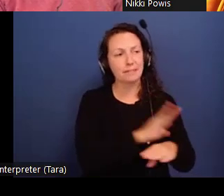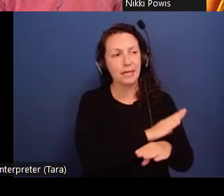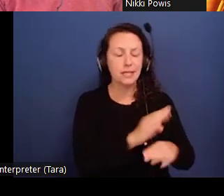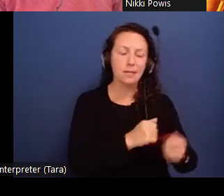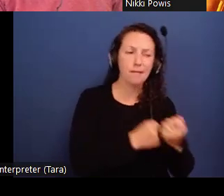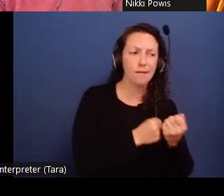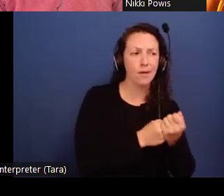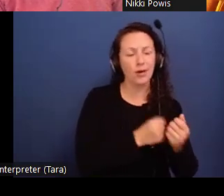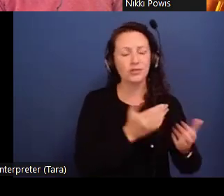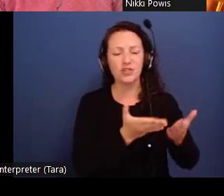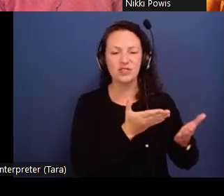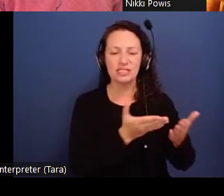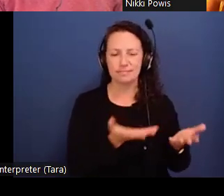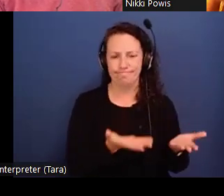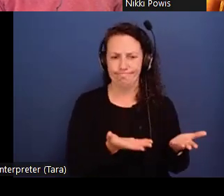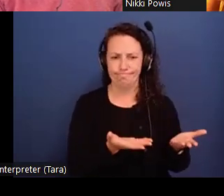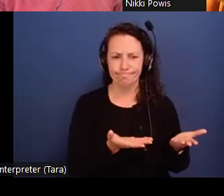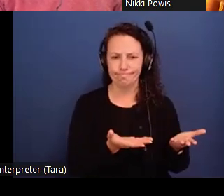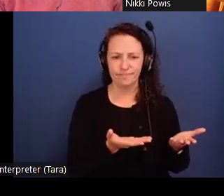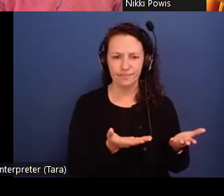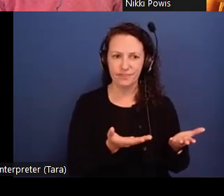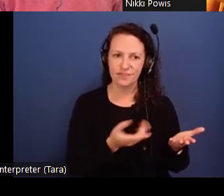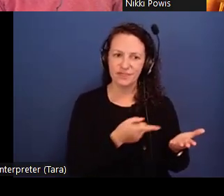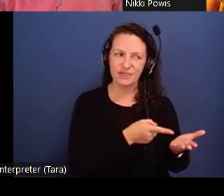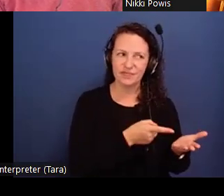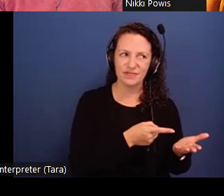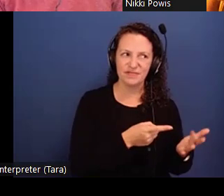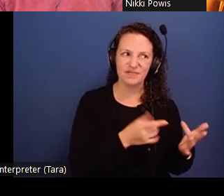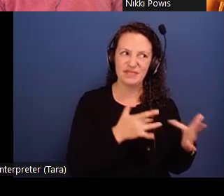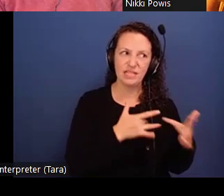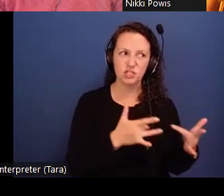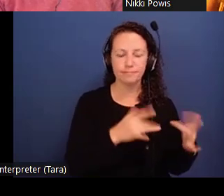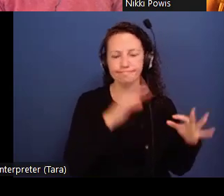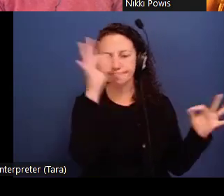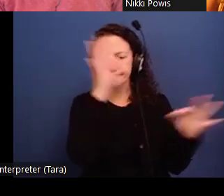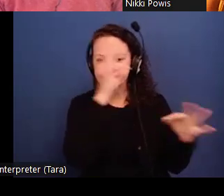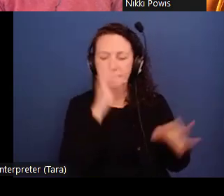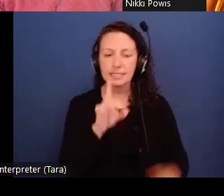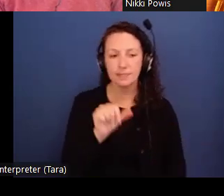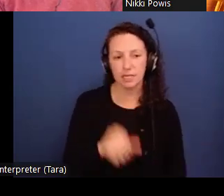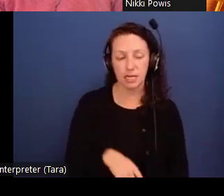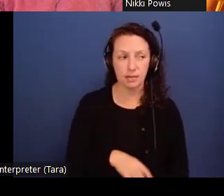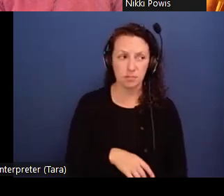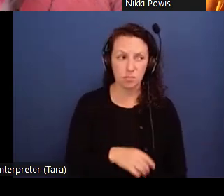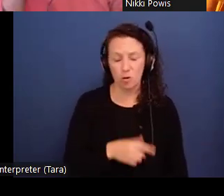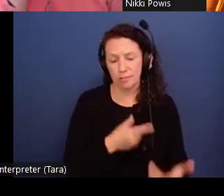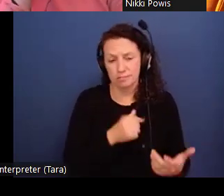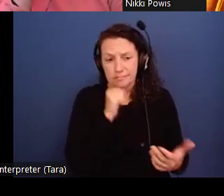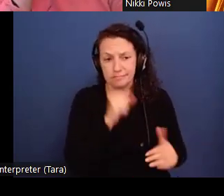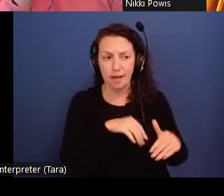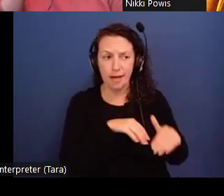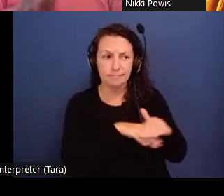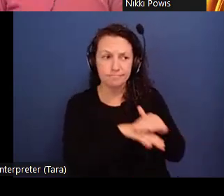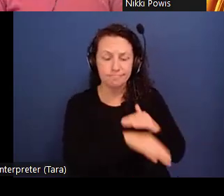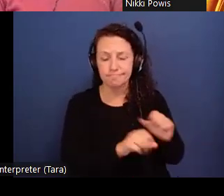ecosystems providers are not terribly disability informed, or they're not accessible. And so we